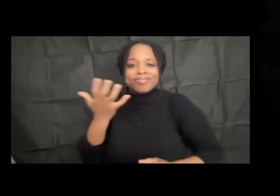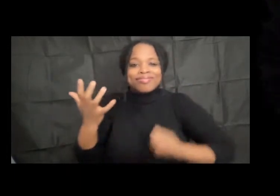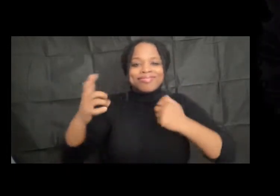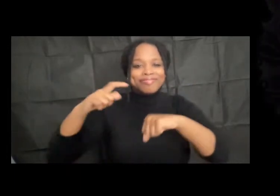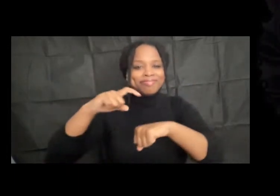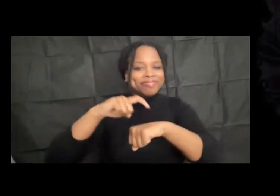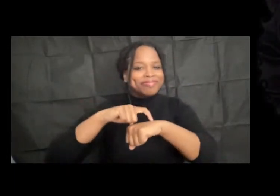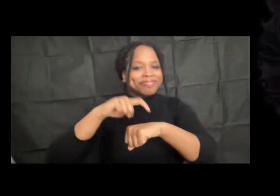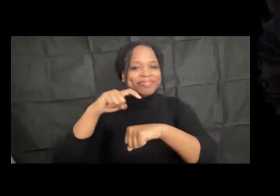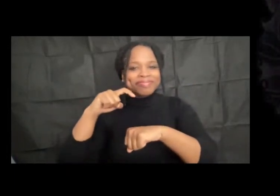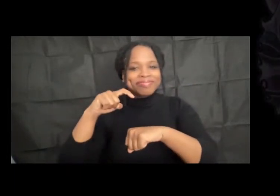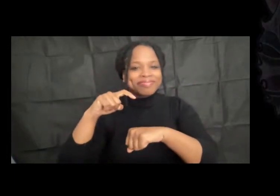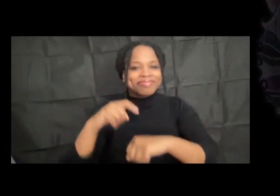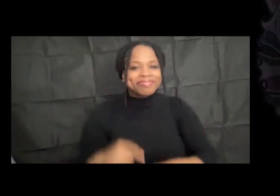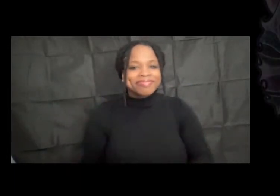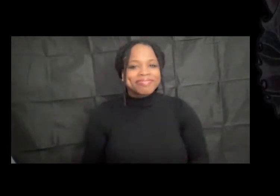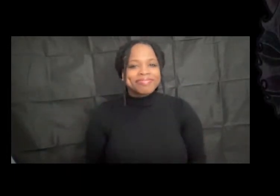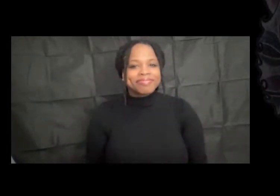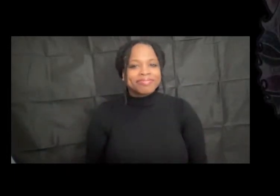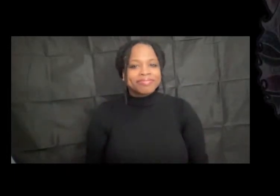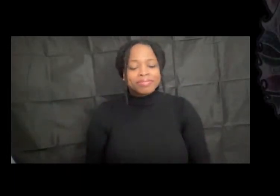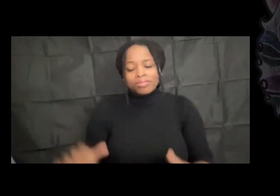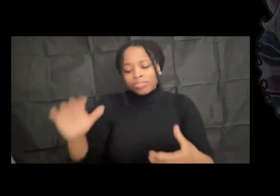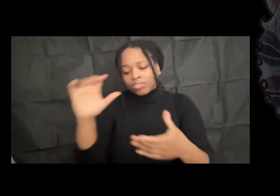storytelling time.